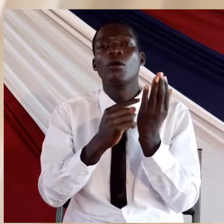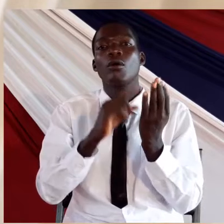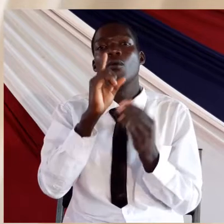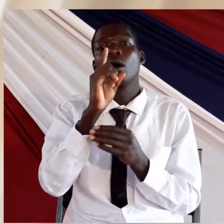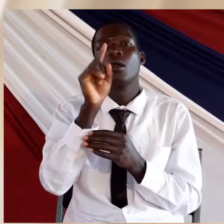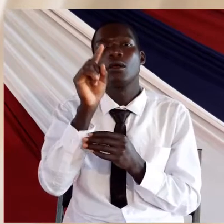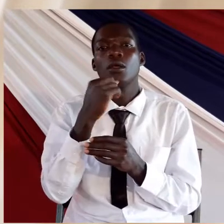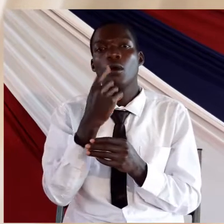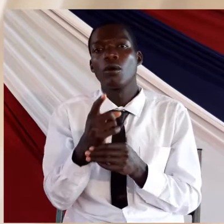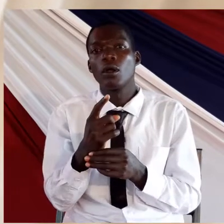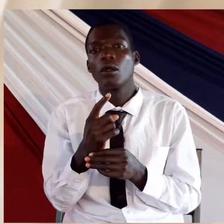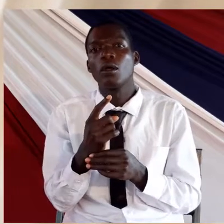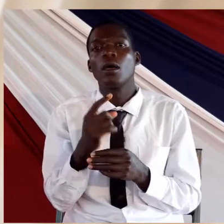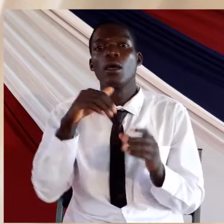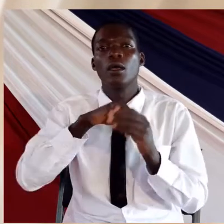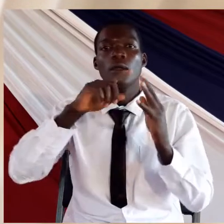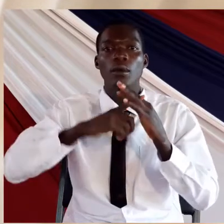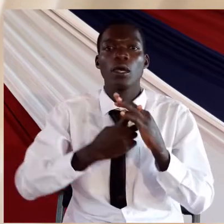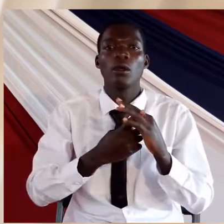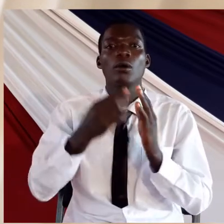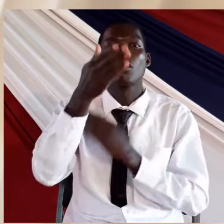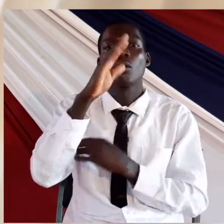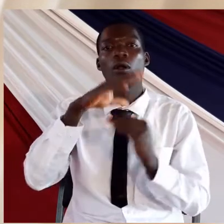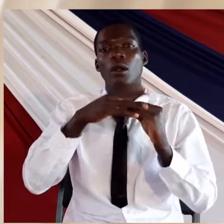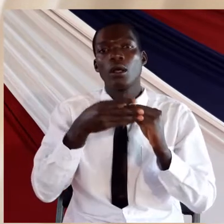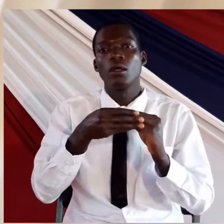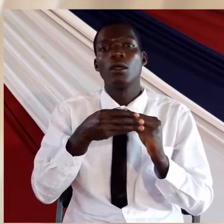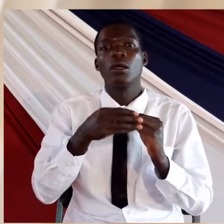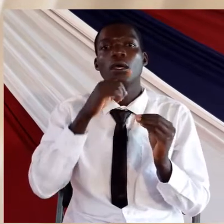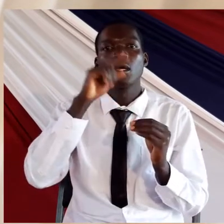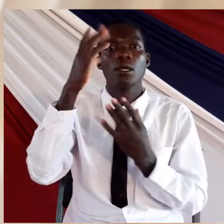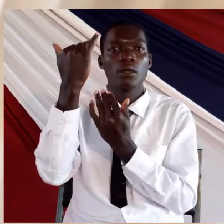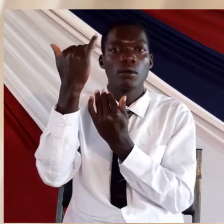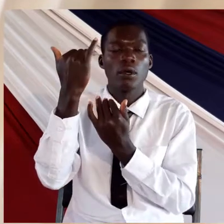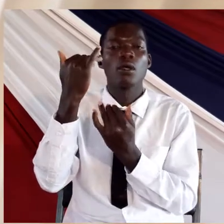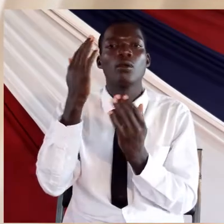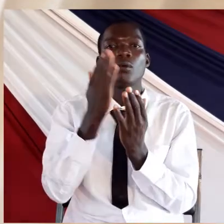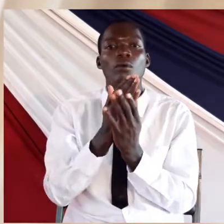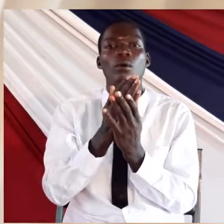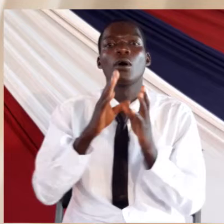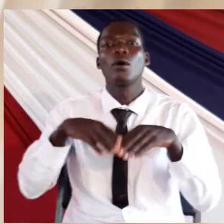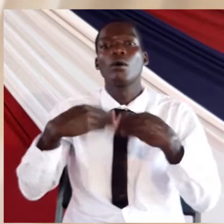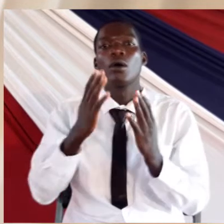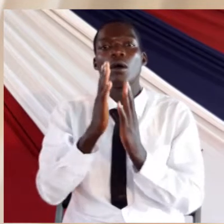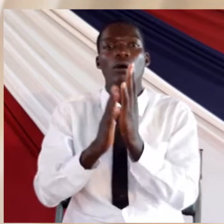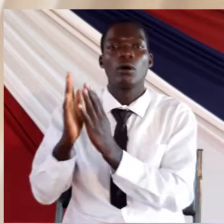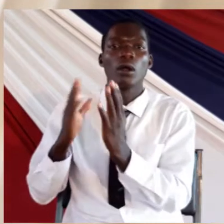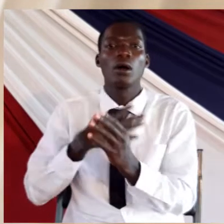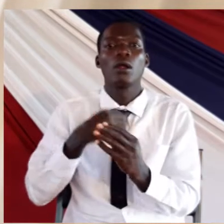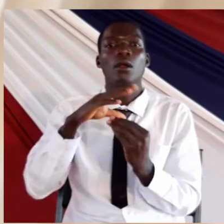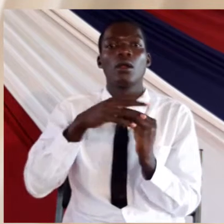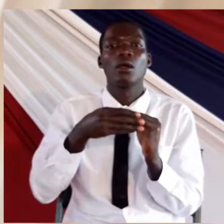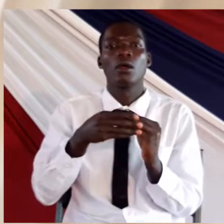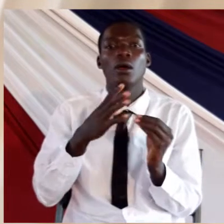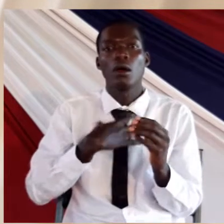verse 1, which says, in the beginning God created. Yes. This text reveals God, mm-hmm, as the creator. Yes.